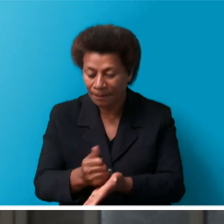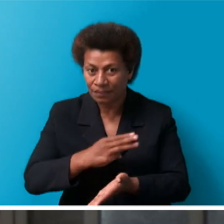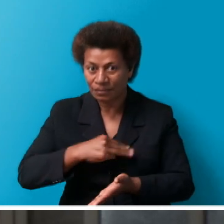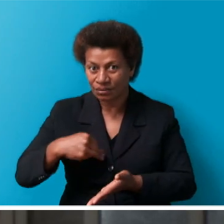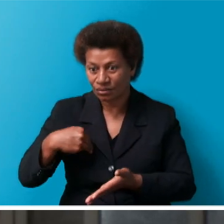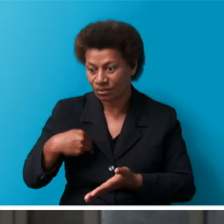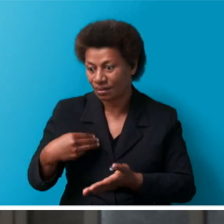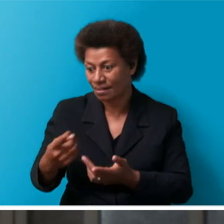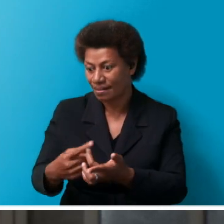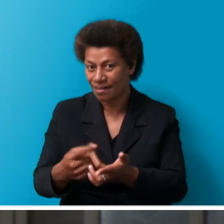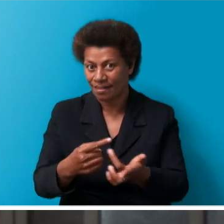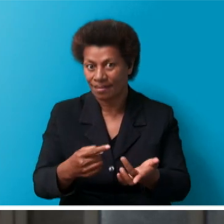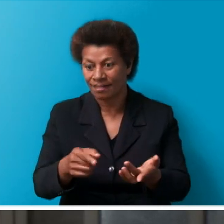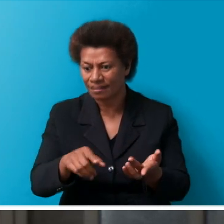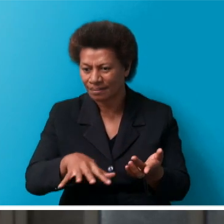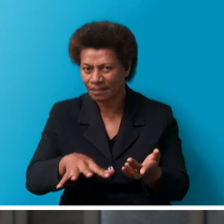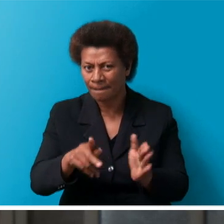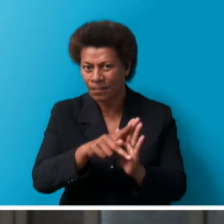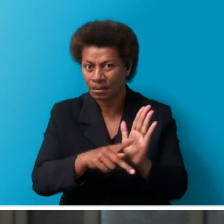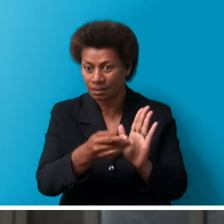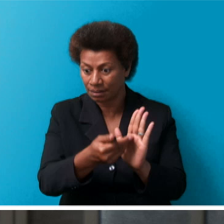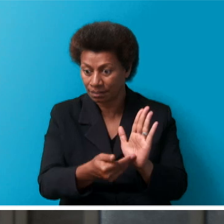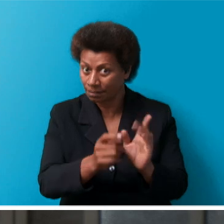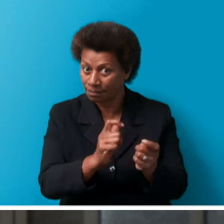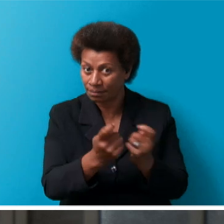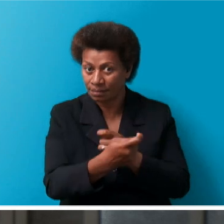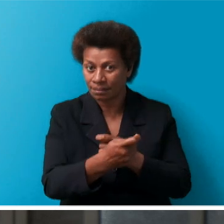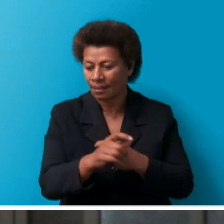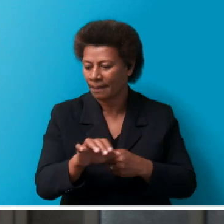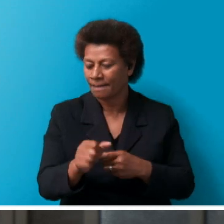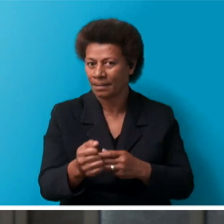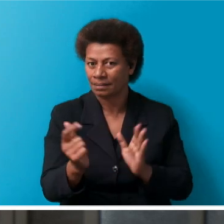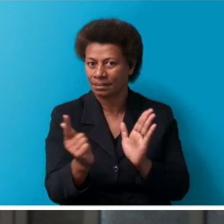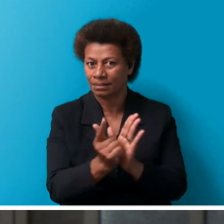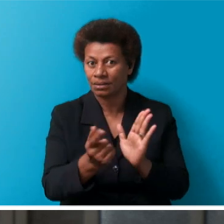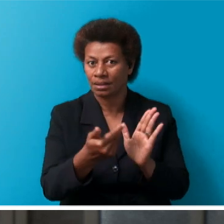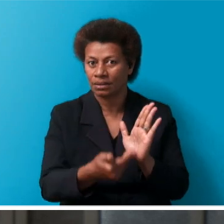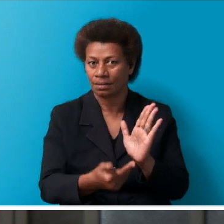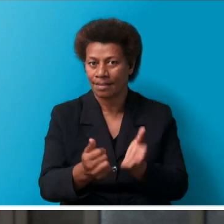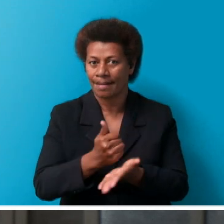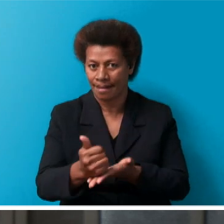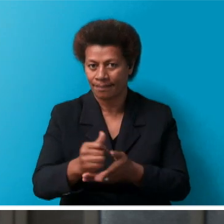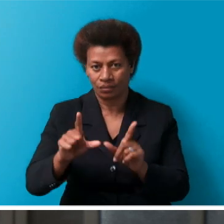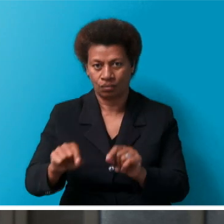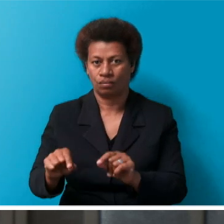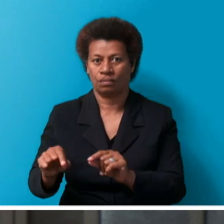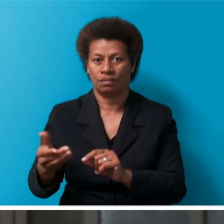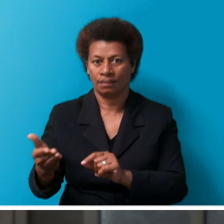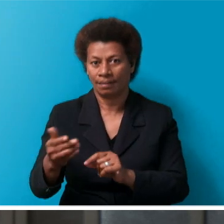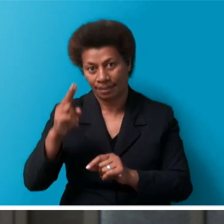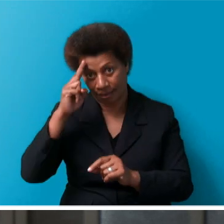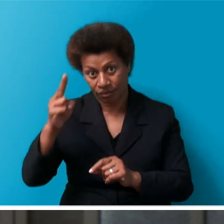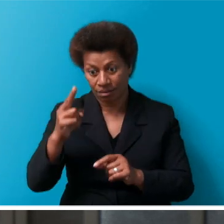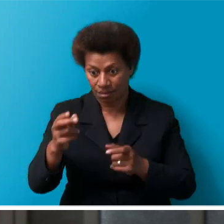child protection budgeting and the policy changes required to bring the legislation to life. National Coordinating Committee has